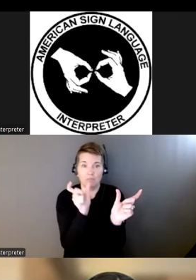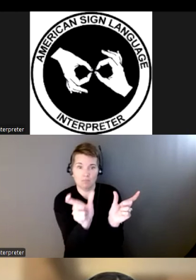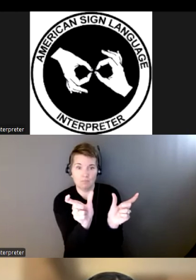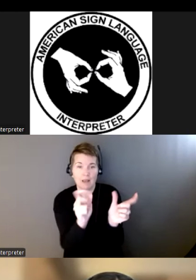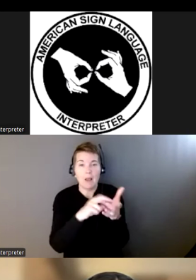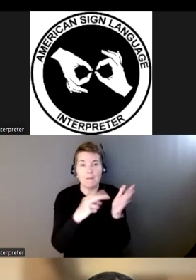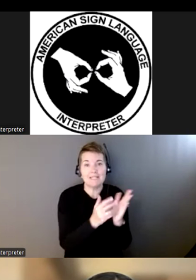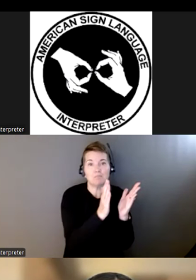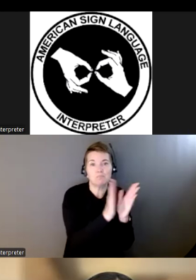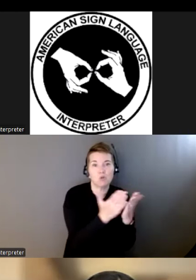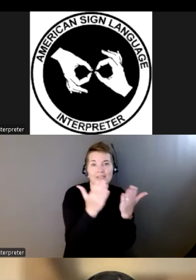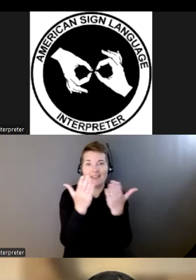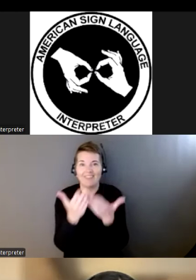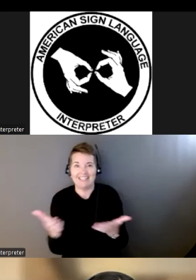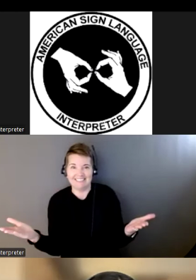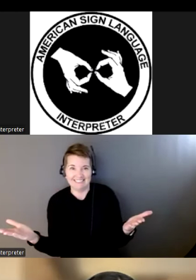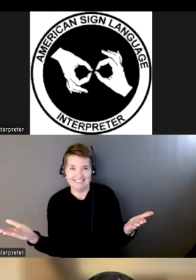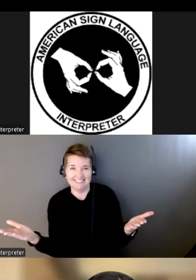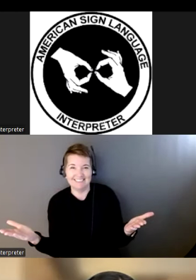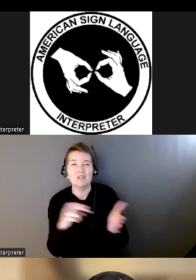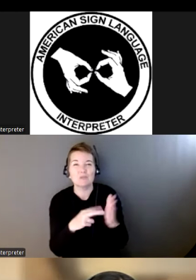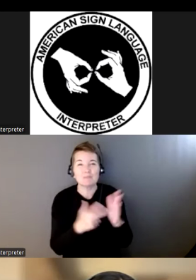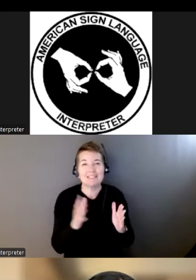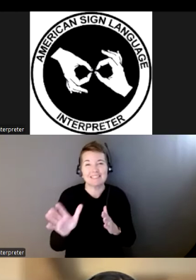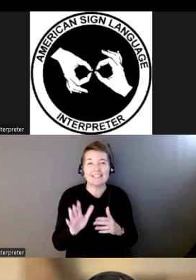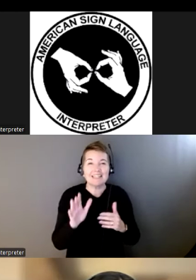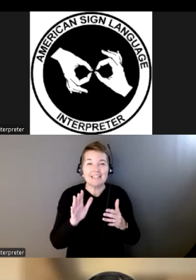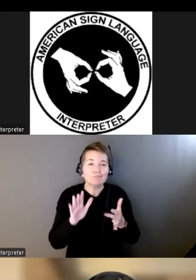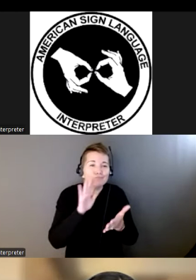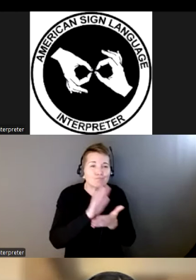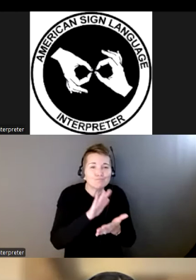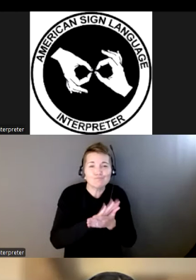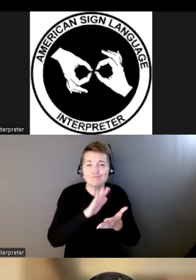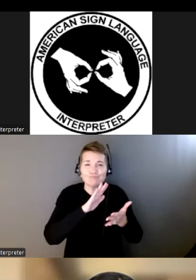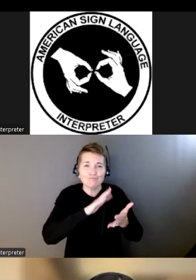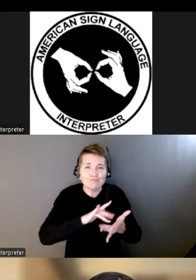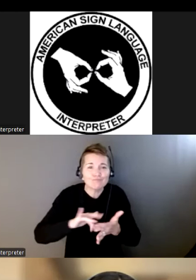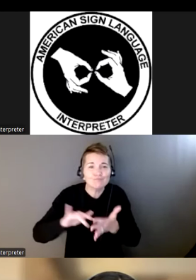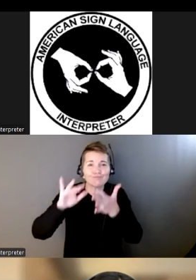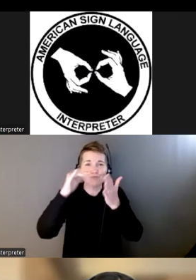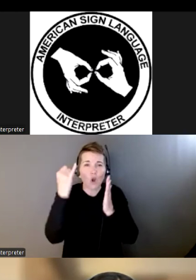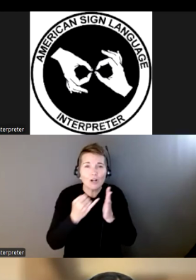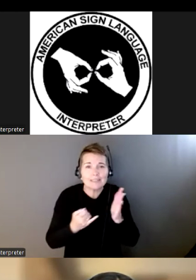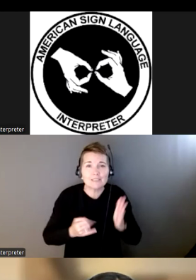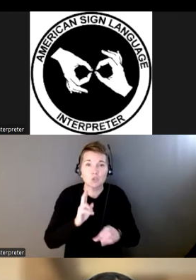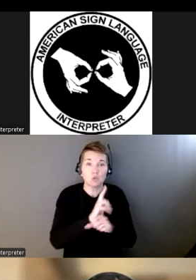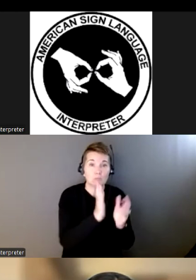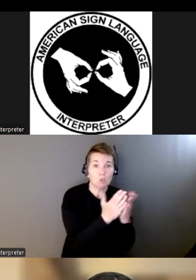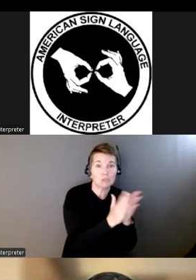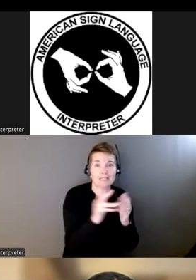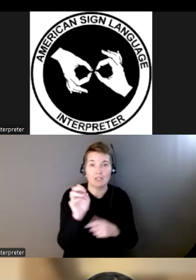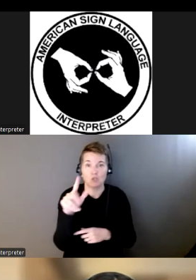depicting a scholar's books and tools. These types of paintings were typically seen in libraries,